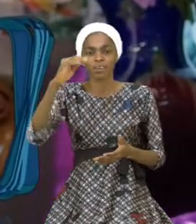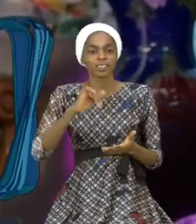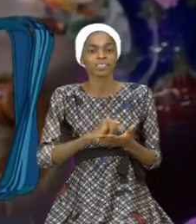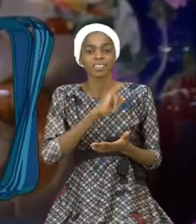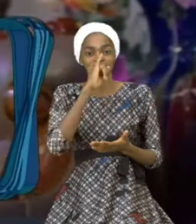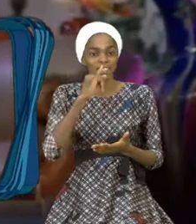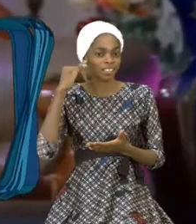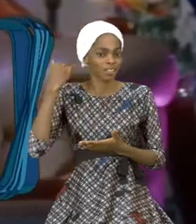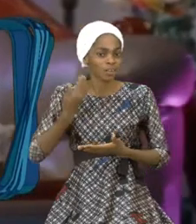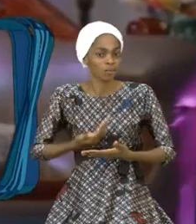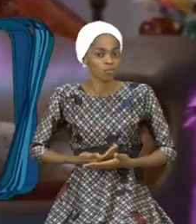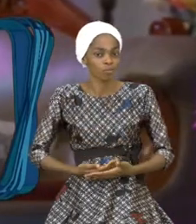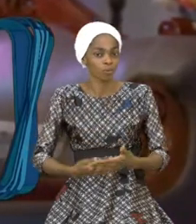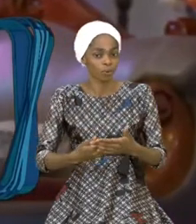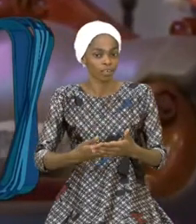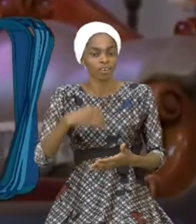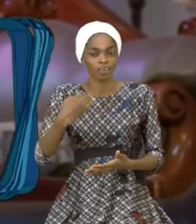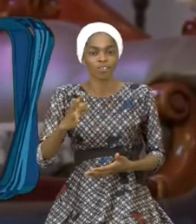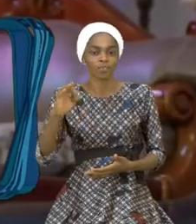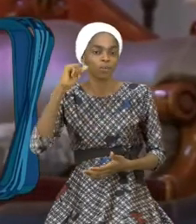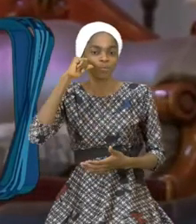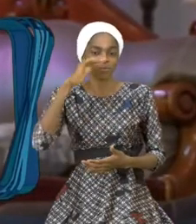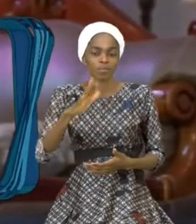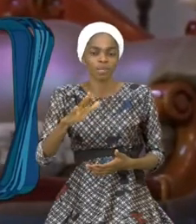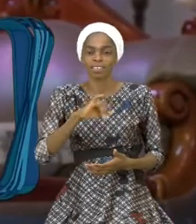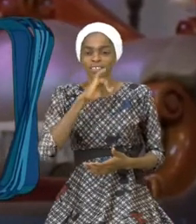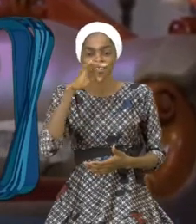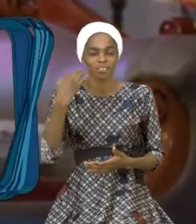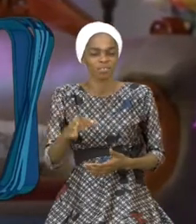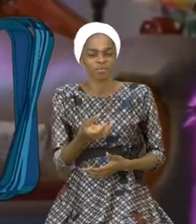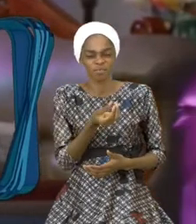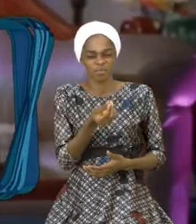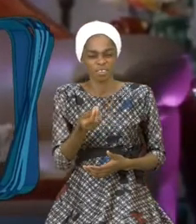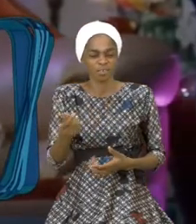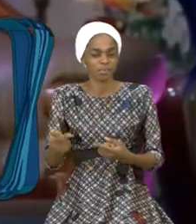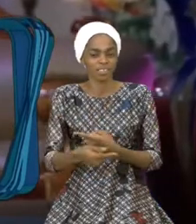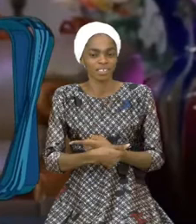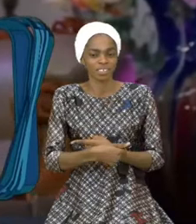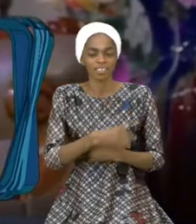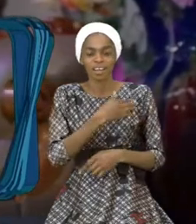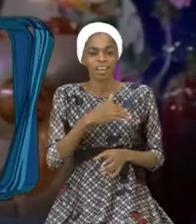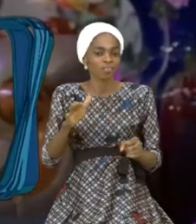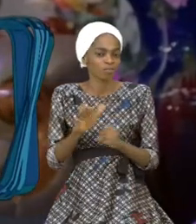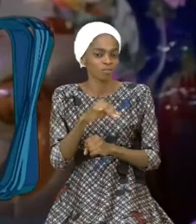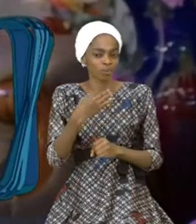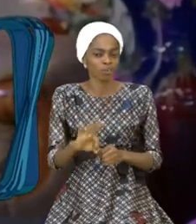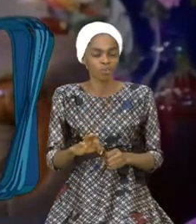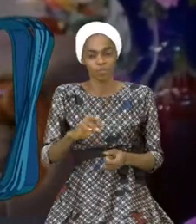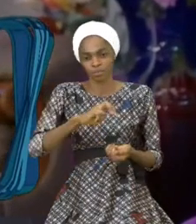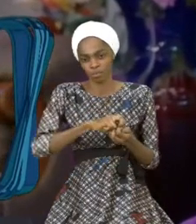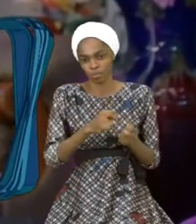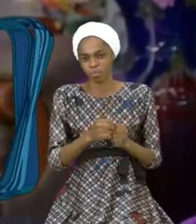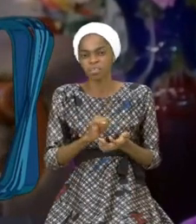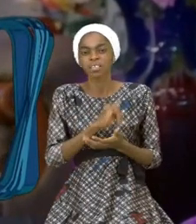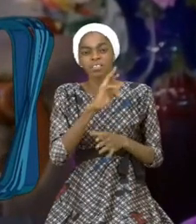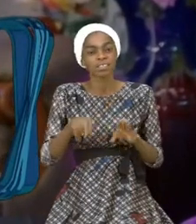born of a woman is of a few days and full of trouble. That's the natural